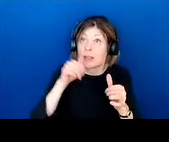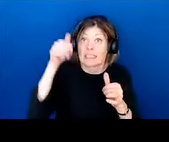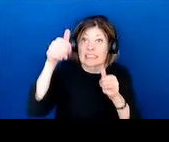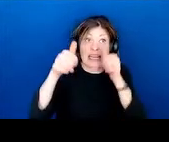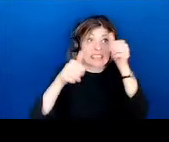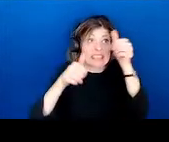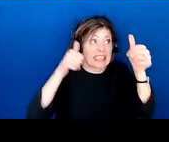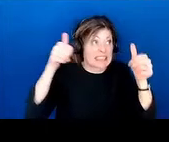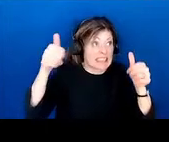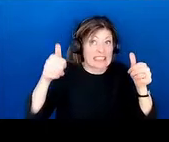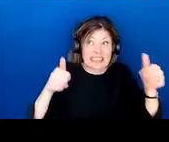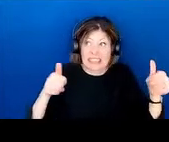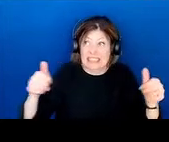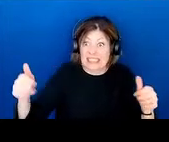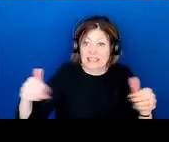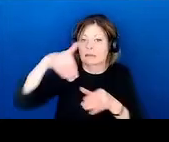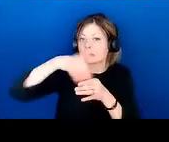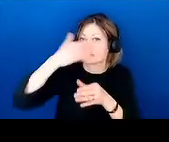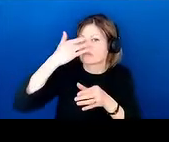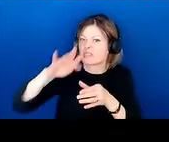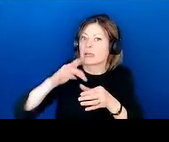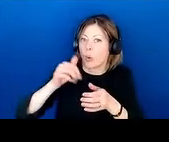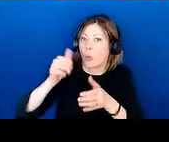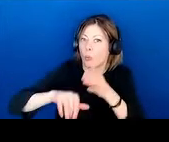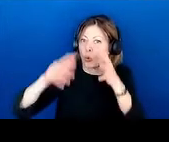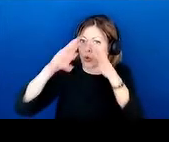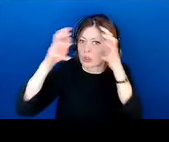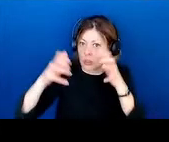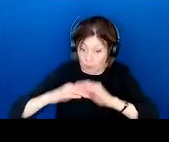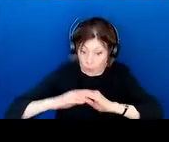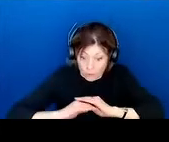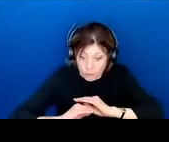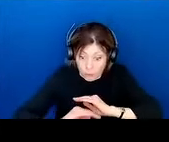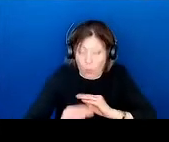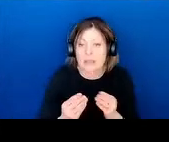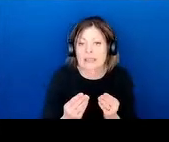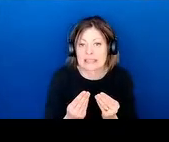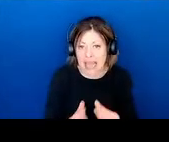Underfoot, you crunch through a flooring of sand and crushed seashells.